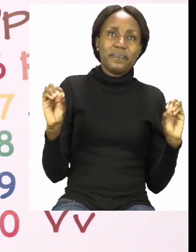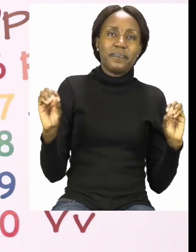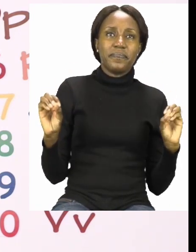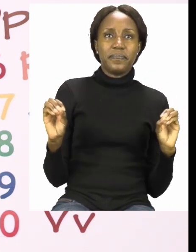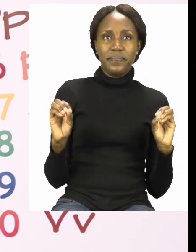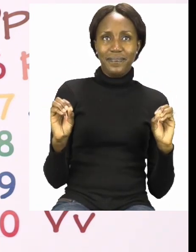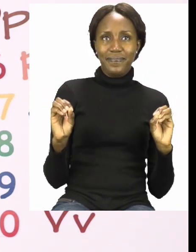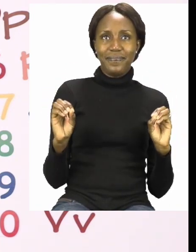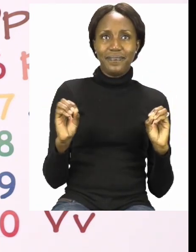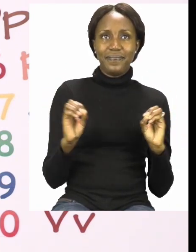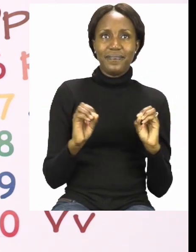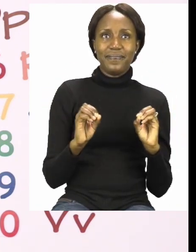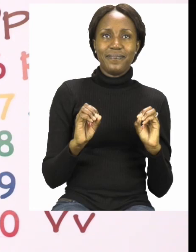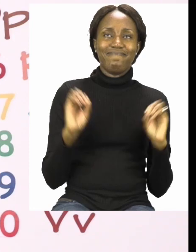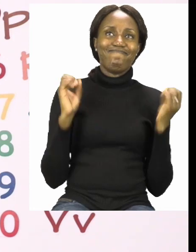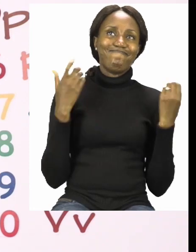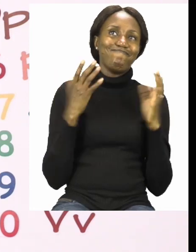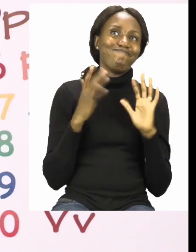away.